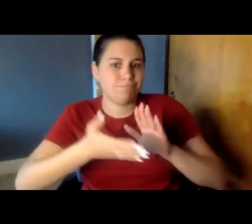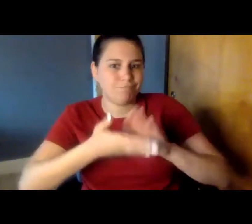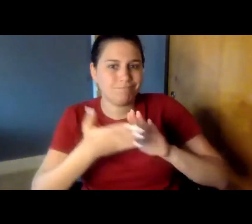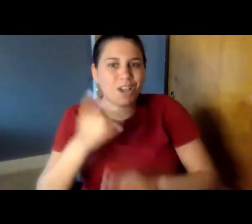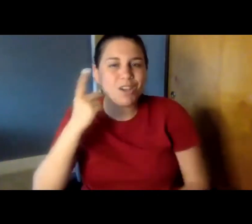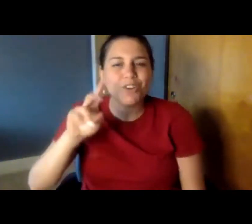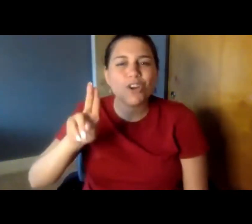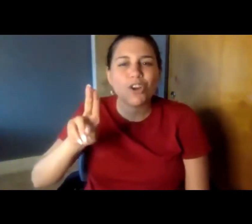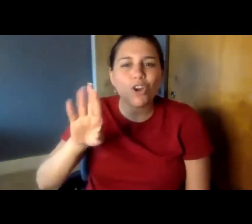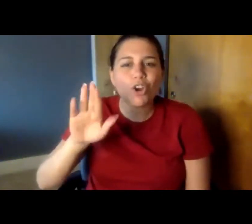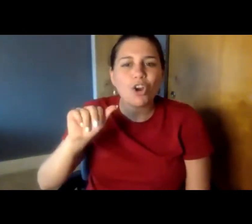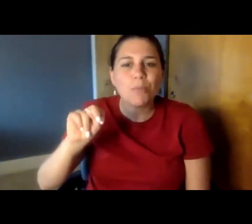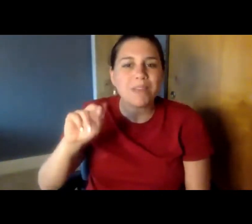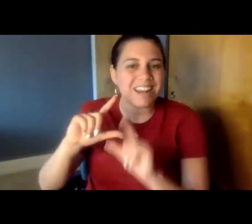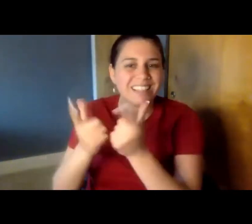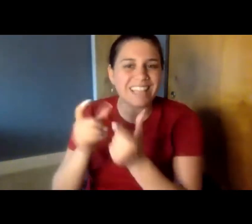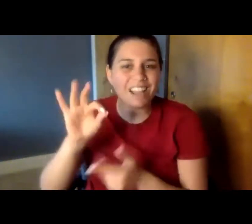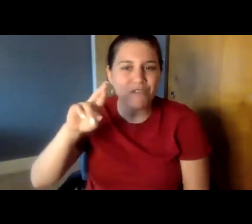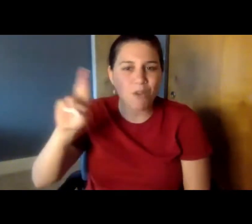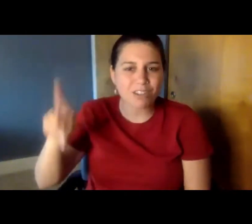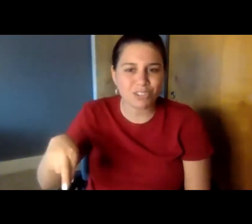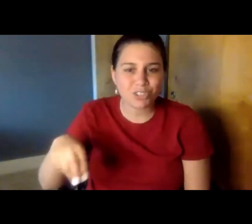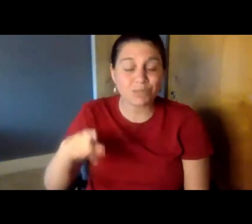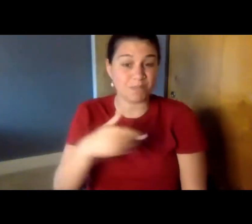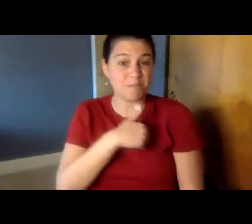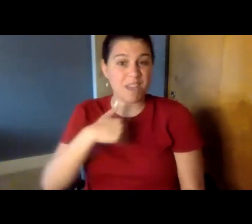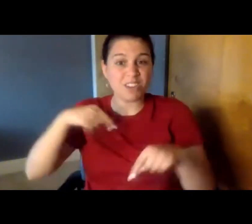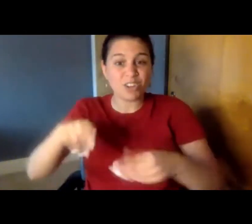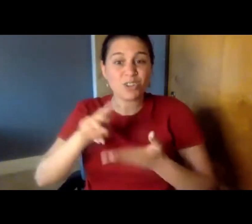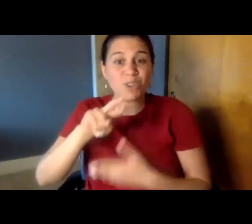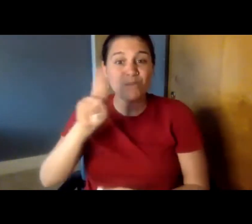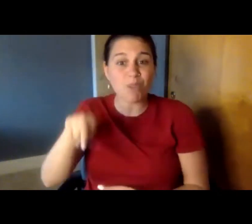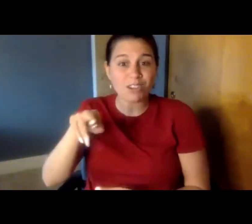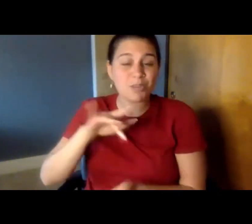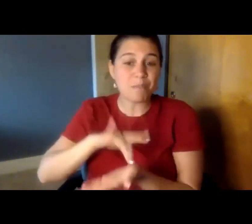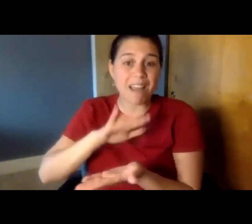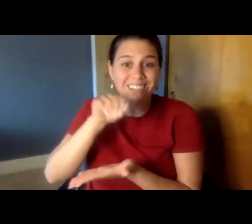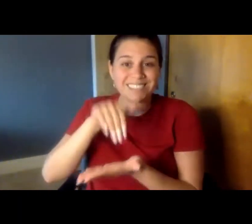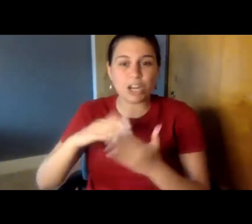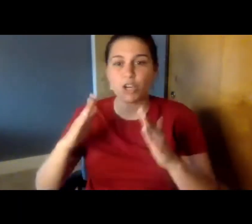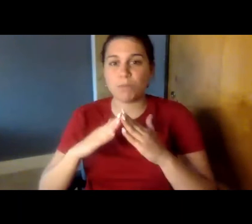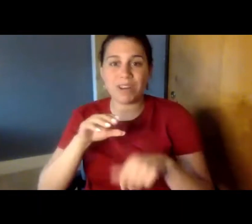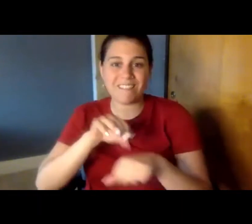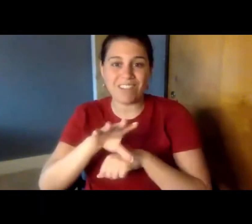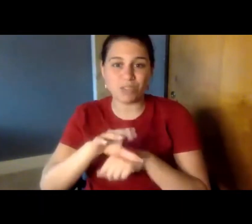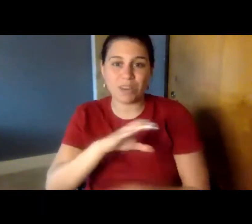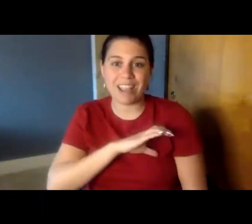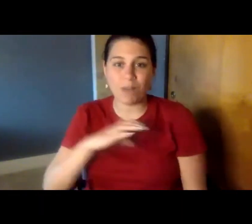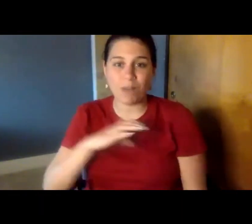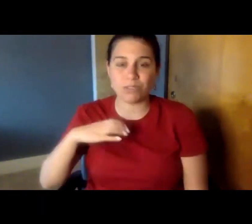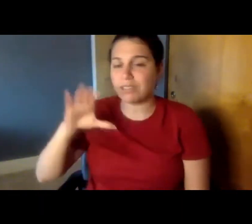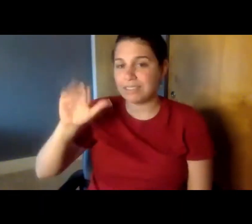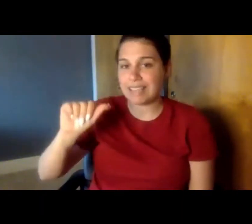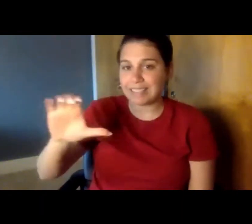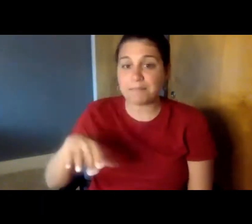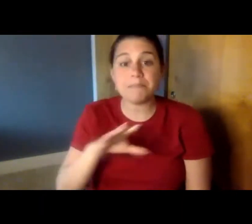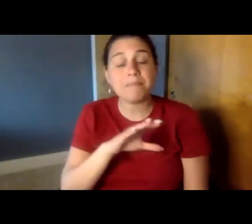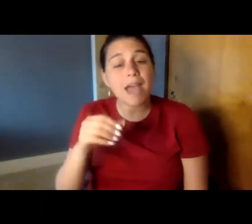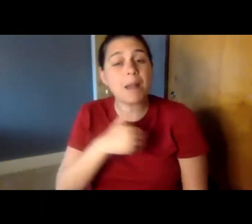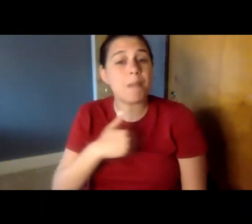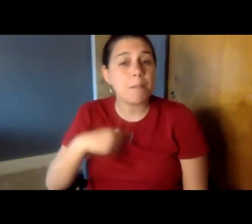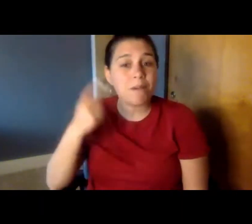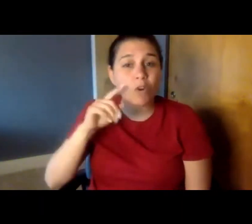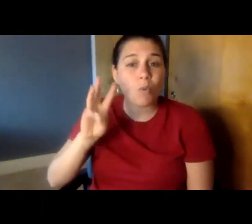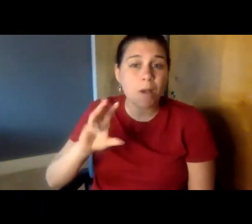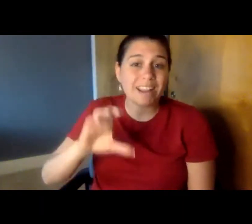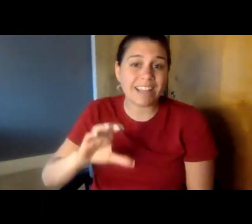League of Rochester. He is a member of the University of Rochester Medical Center's Community Advisory Council and a member of the Wilmot